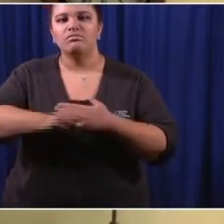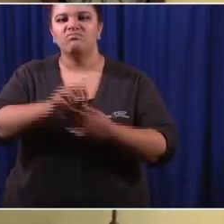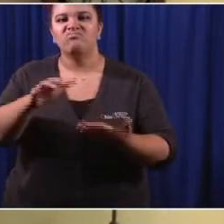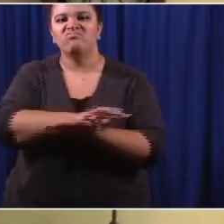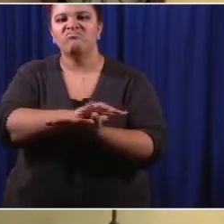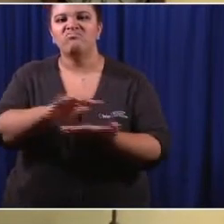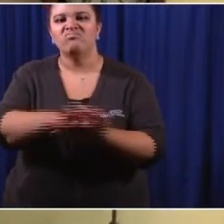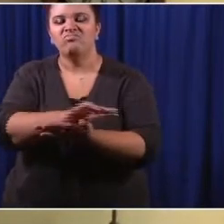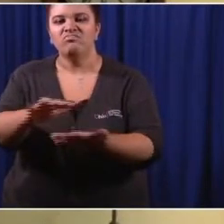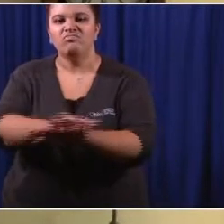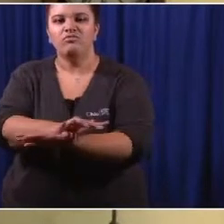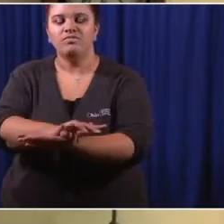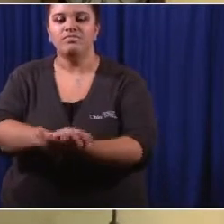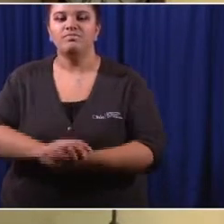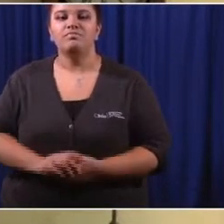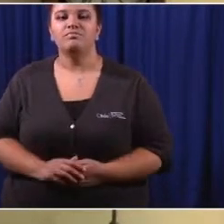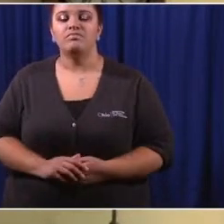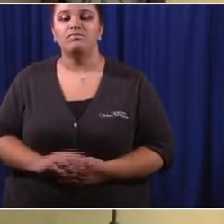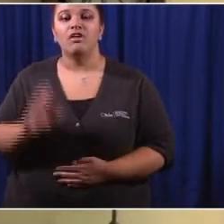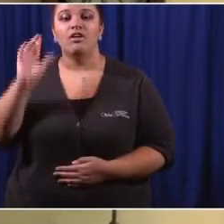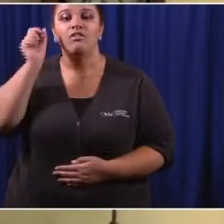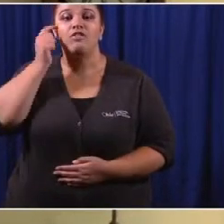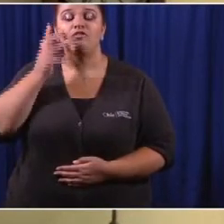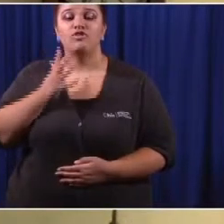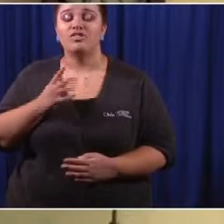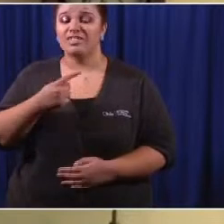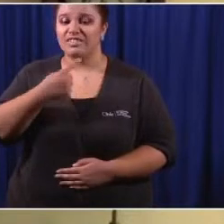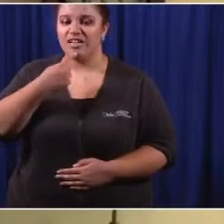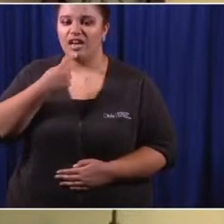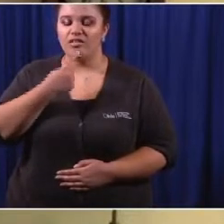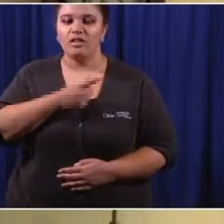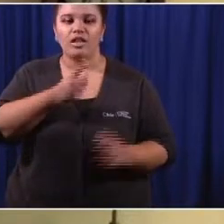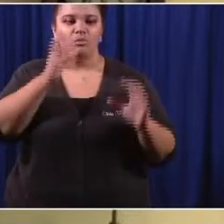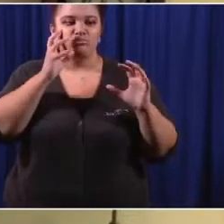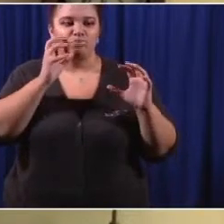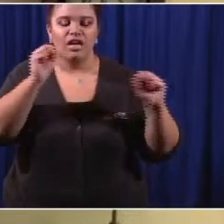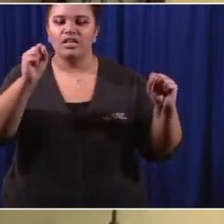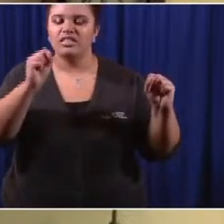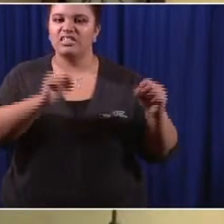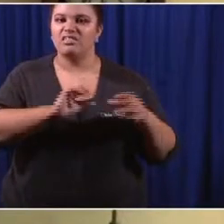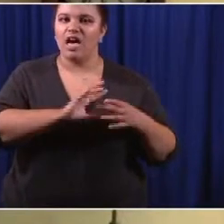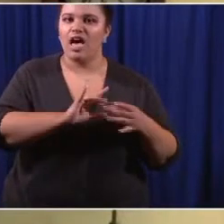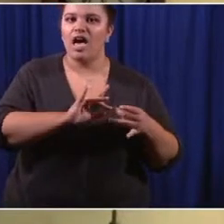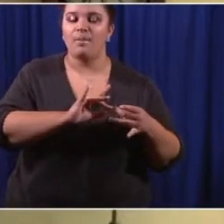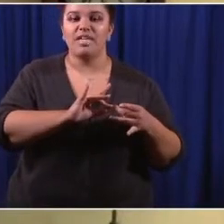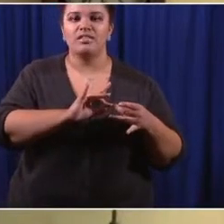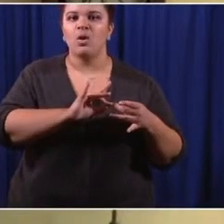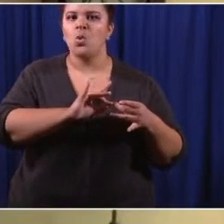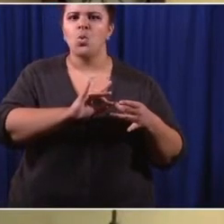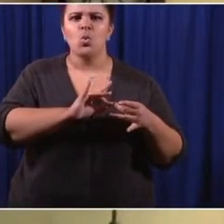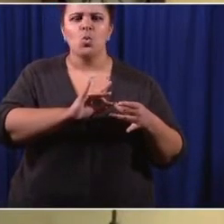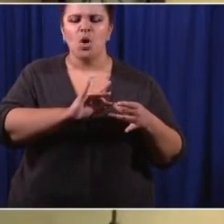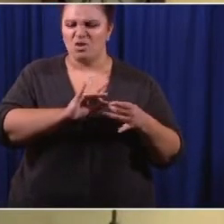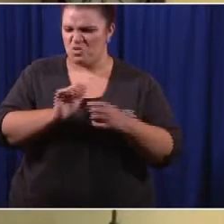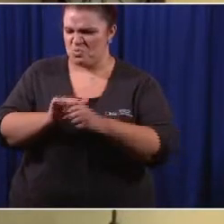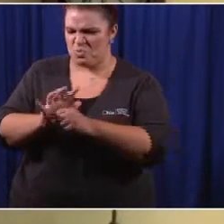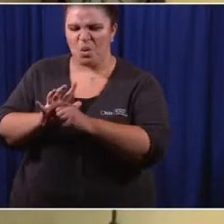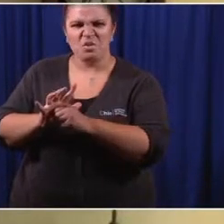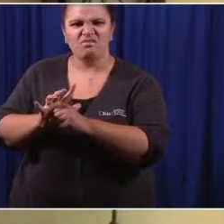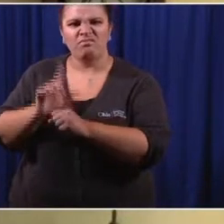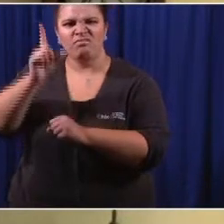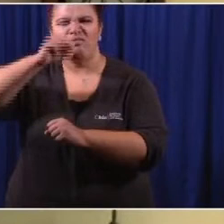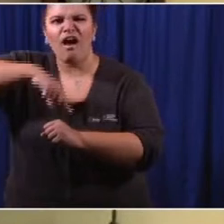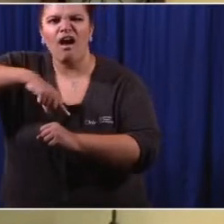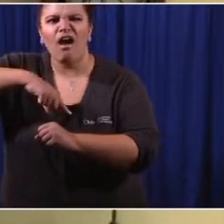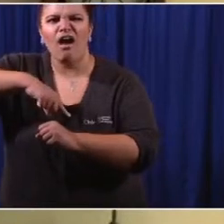he indicates that he's downplaying the virus's potential. He's called it a fraud. He's called it a hoax since then. How has that impacted the